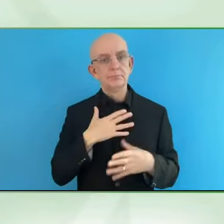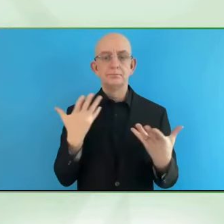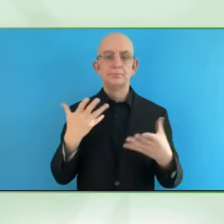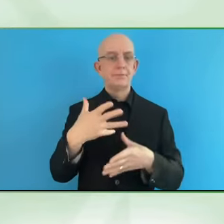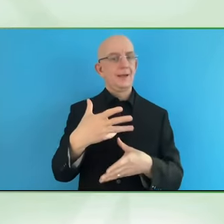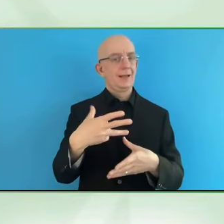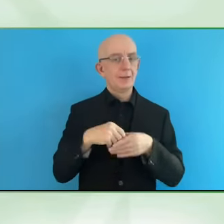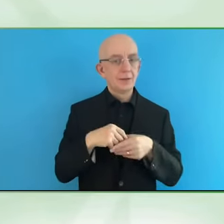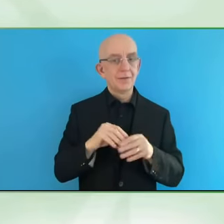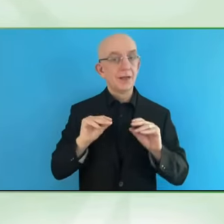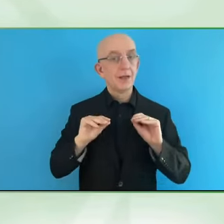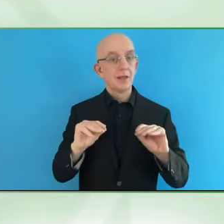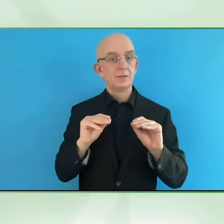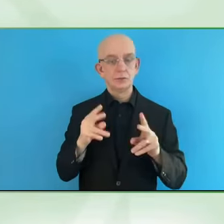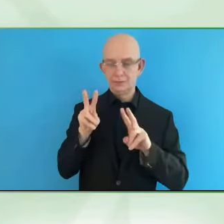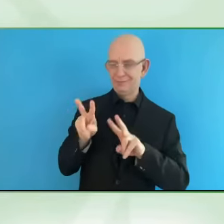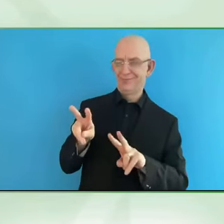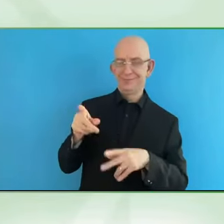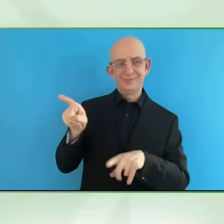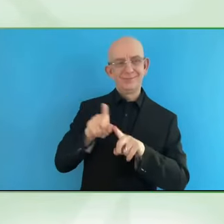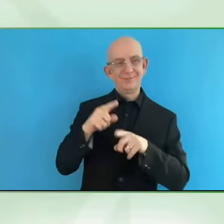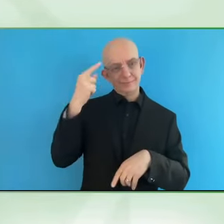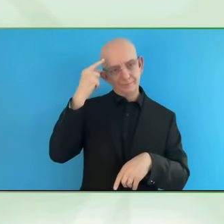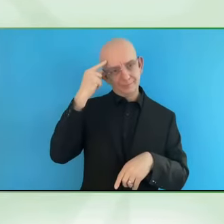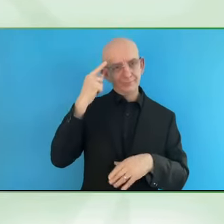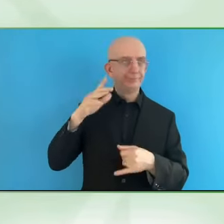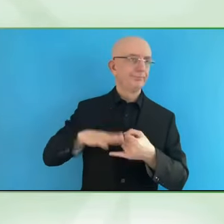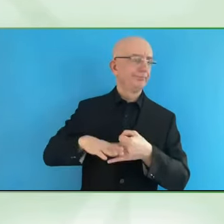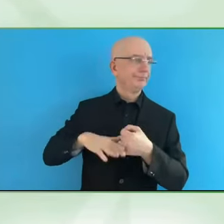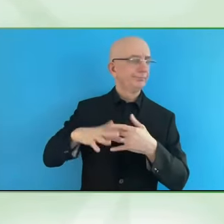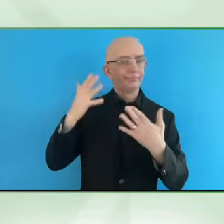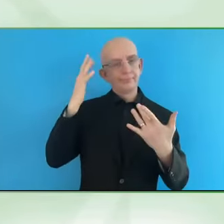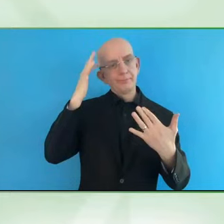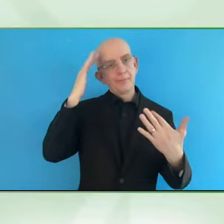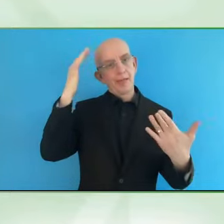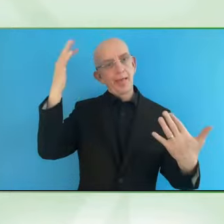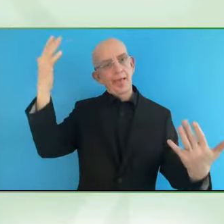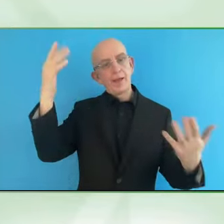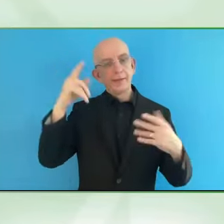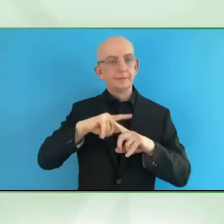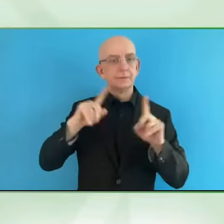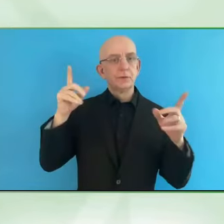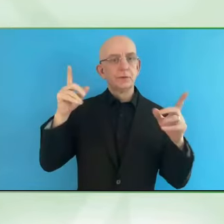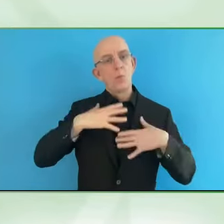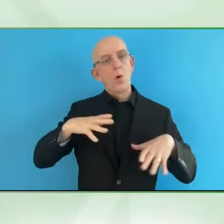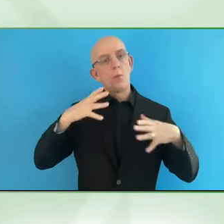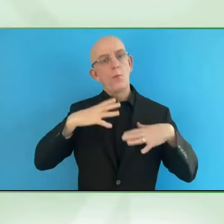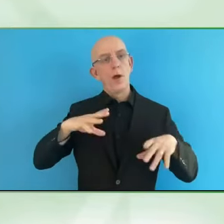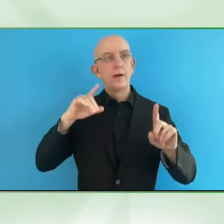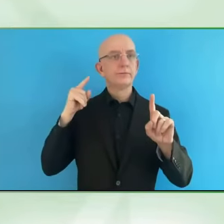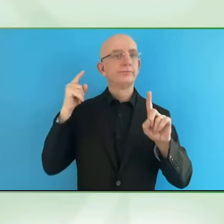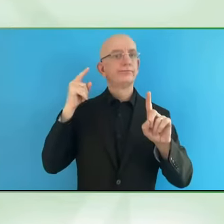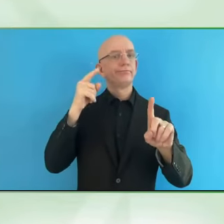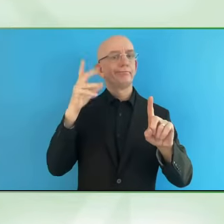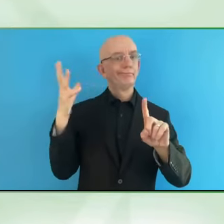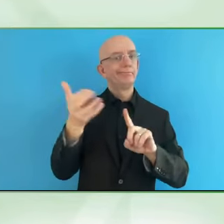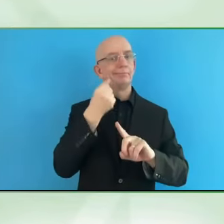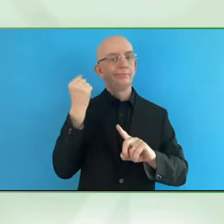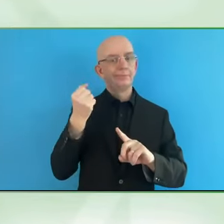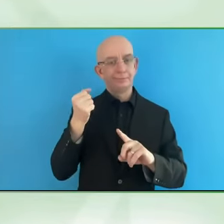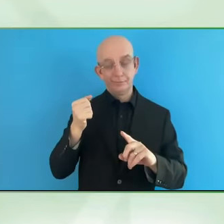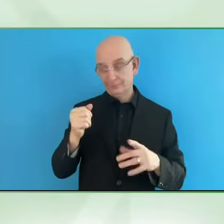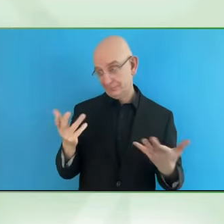get. For this reason, it is wonderful to learn from countries who have already taken many steps towards inclusive